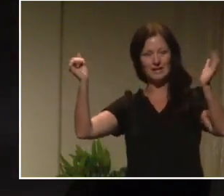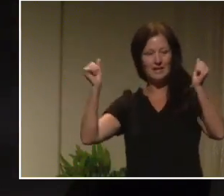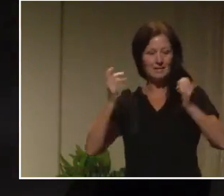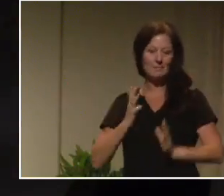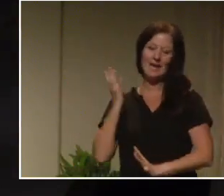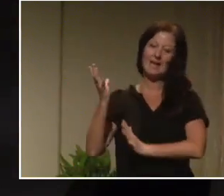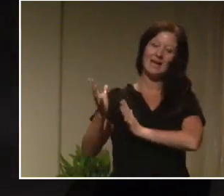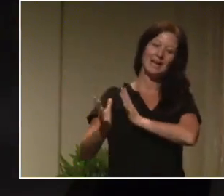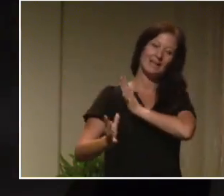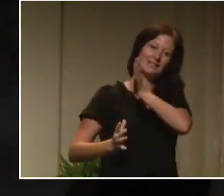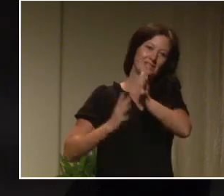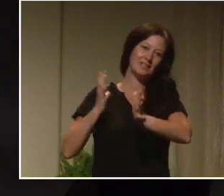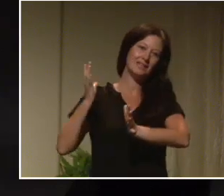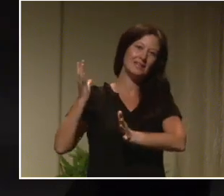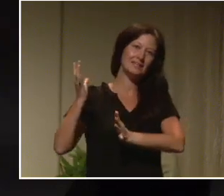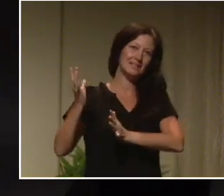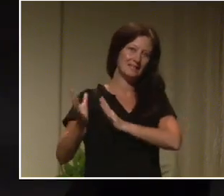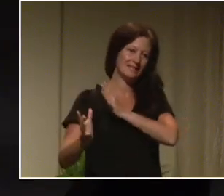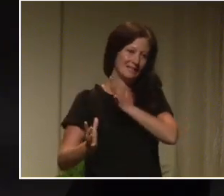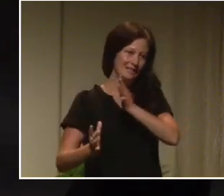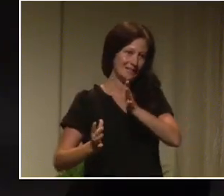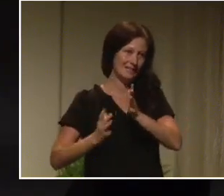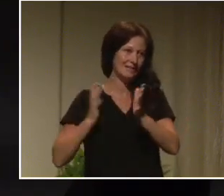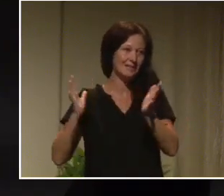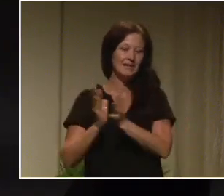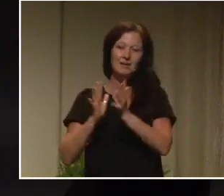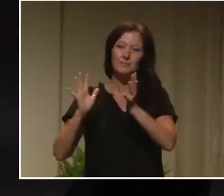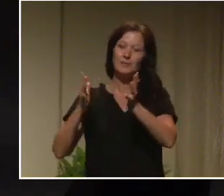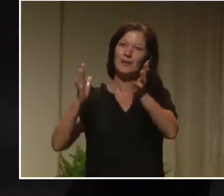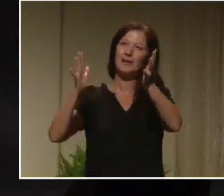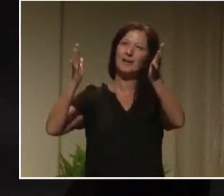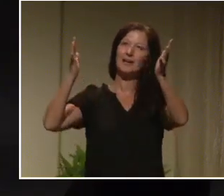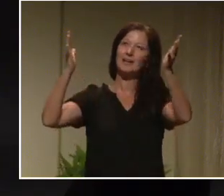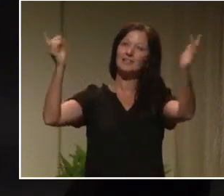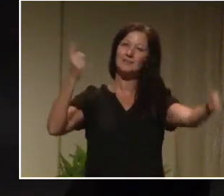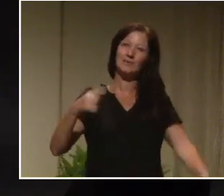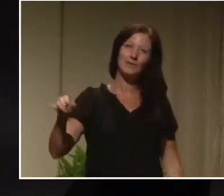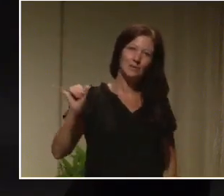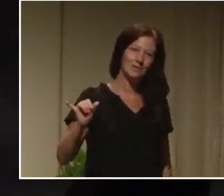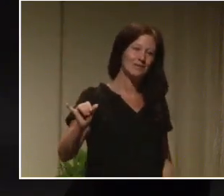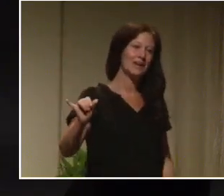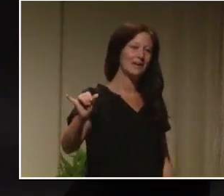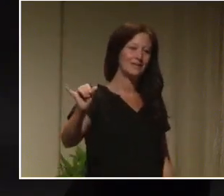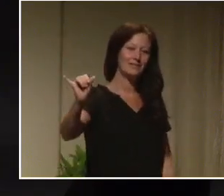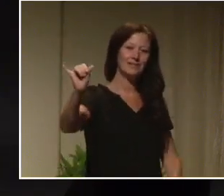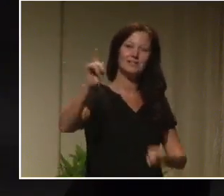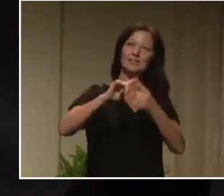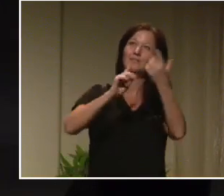Oh,